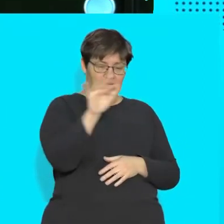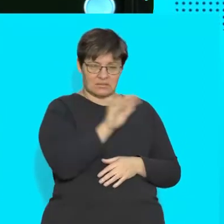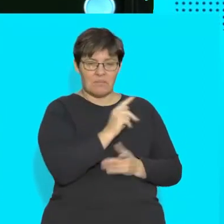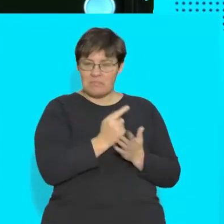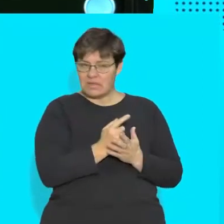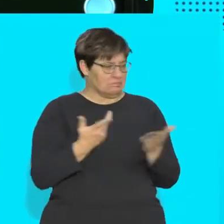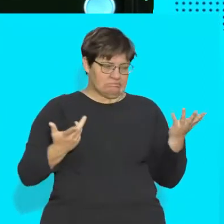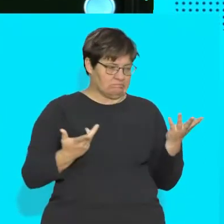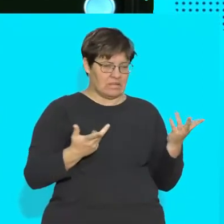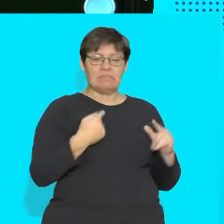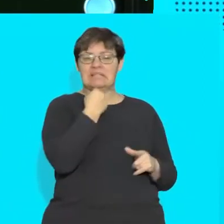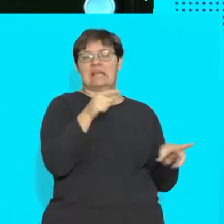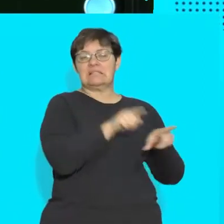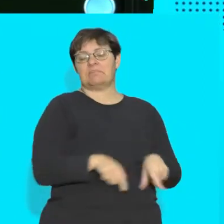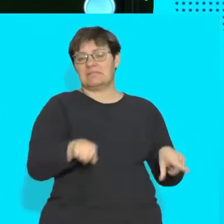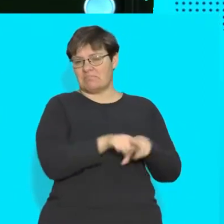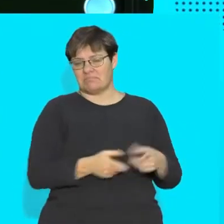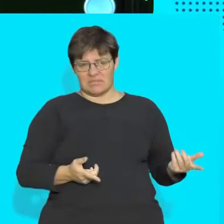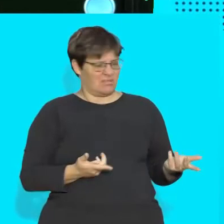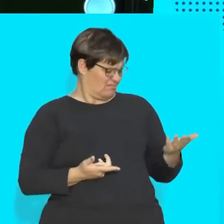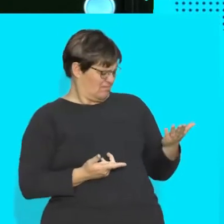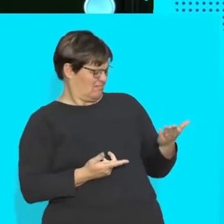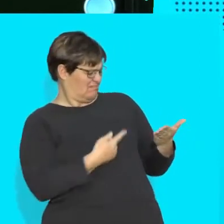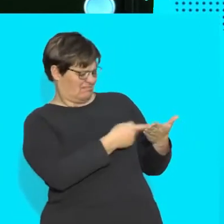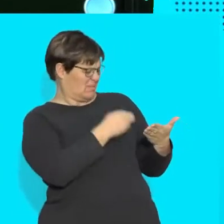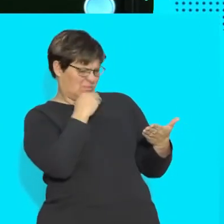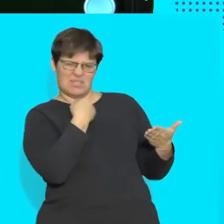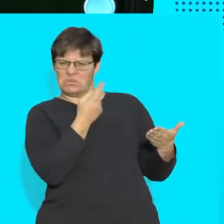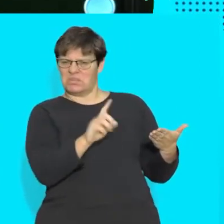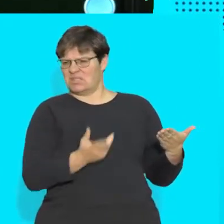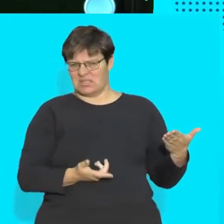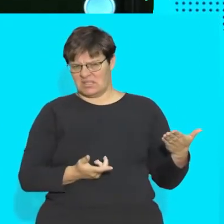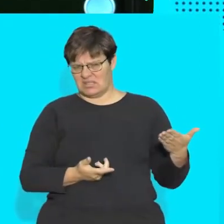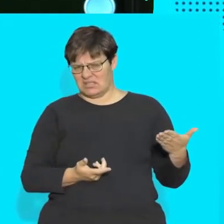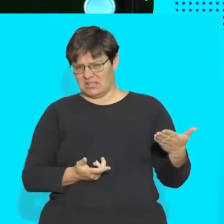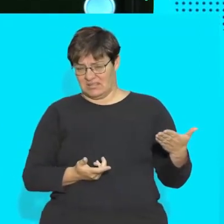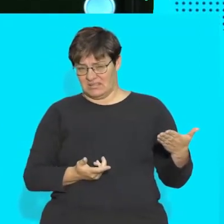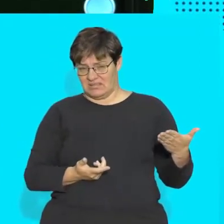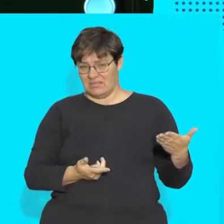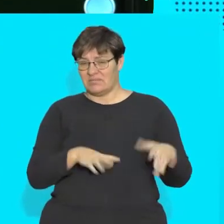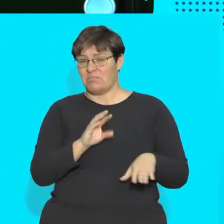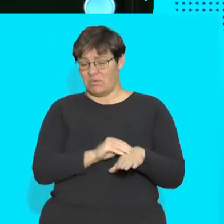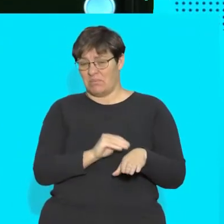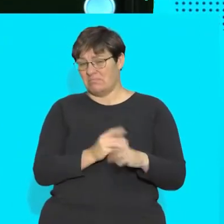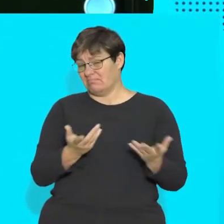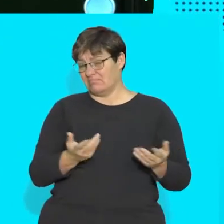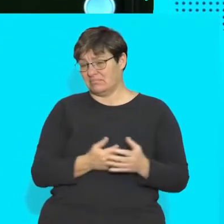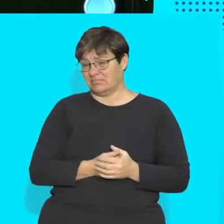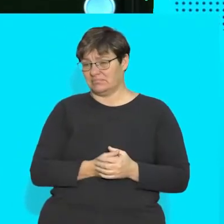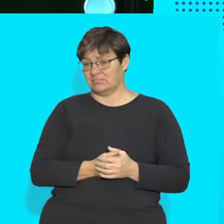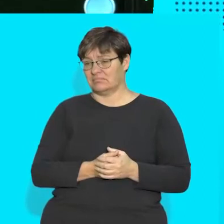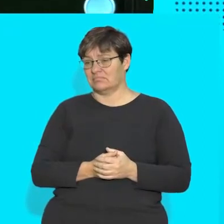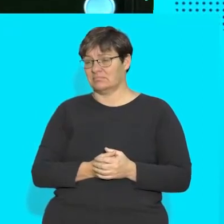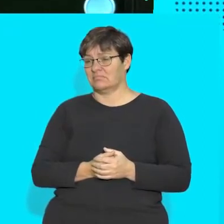write paragraphs, you write yourself into little circles, and then your examiner looks and goes, I don't know what you're saying. And that's a